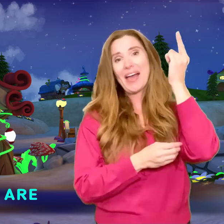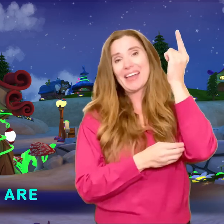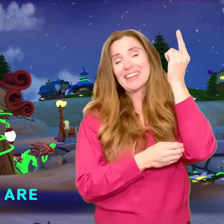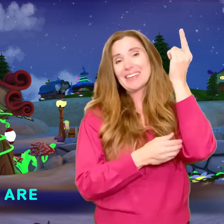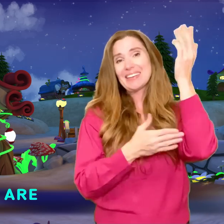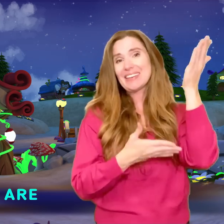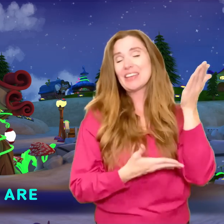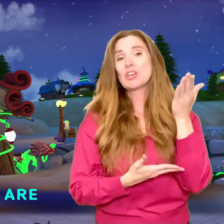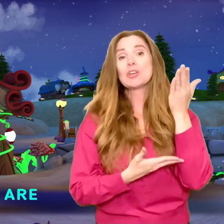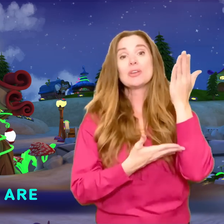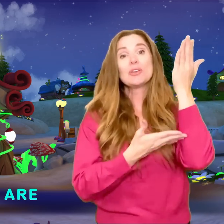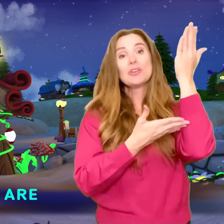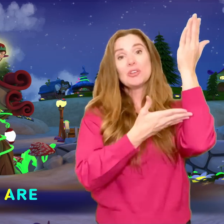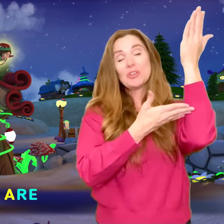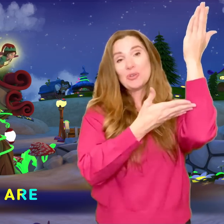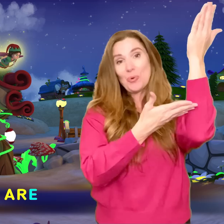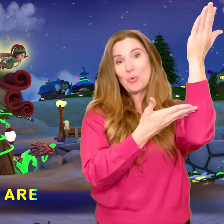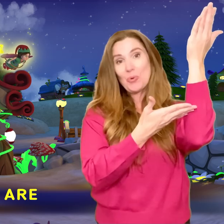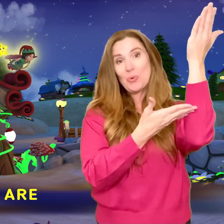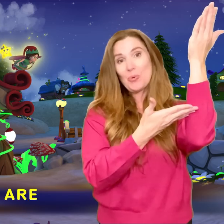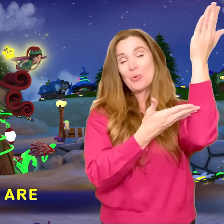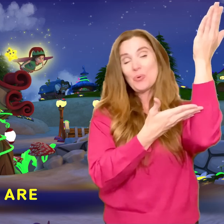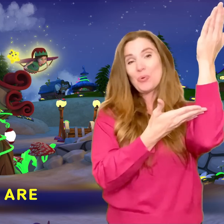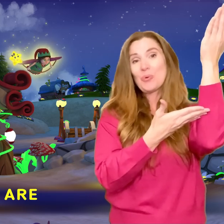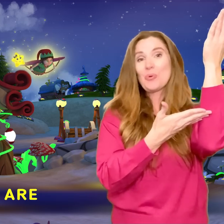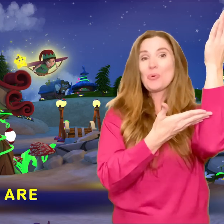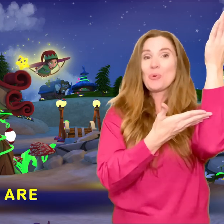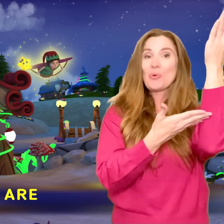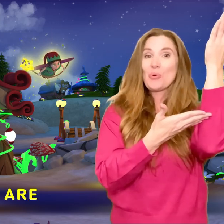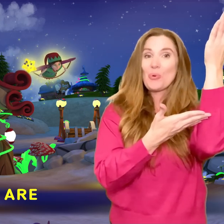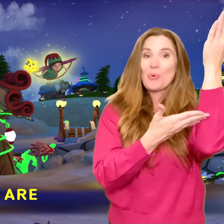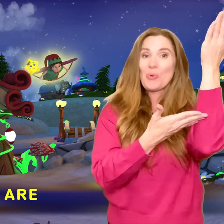why you are